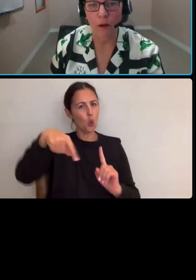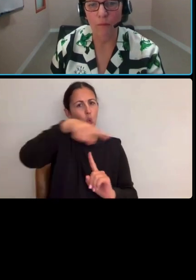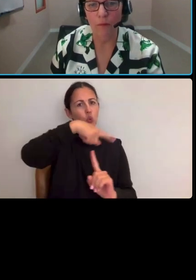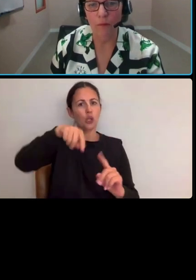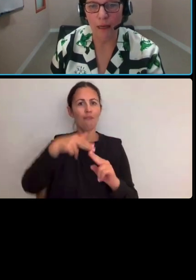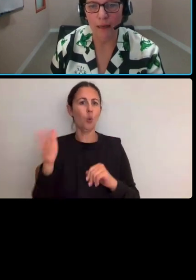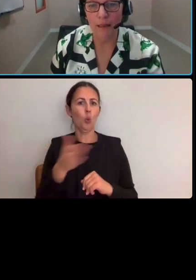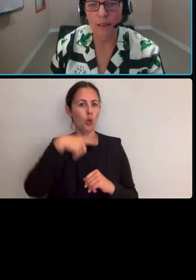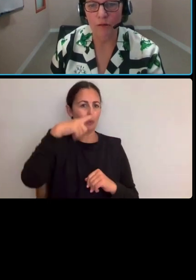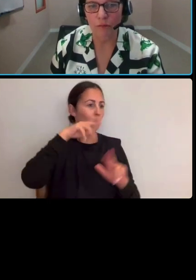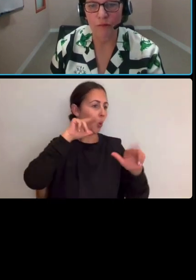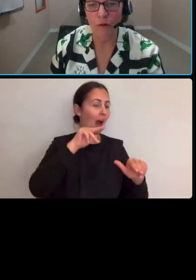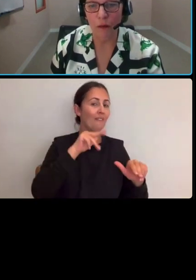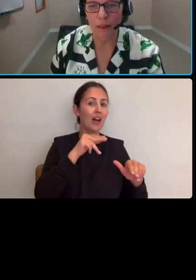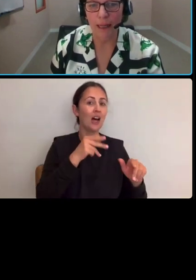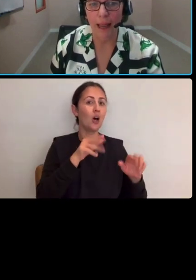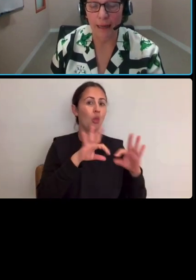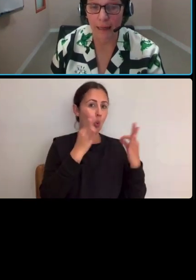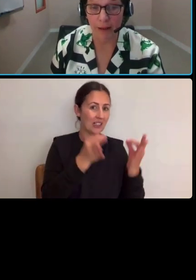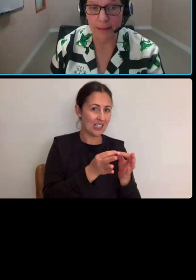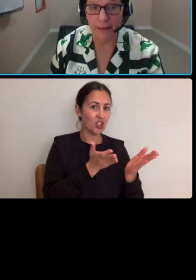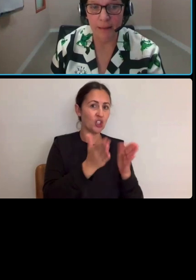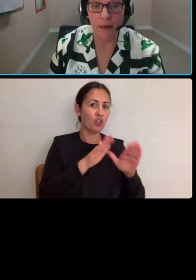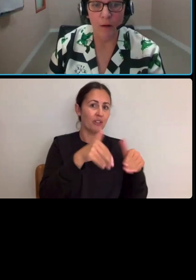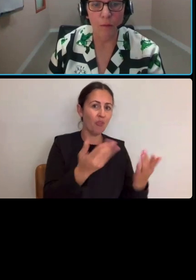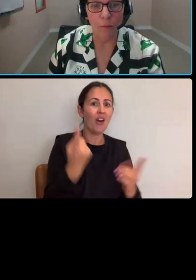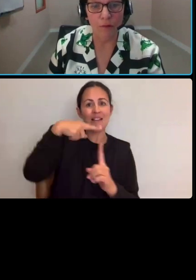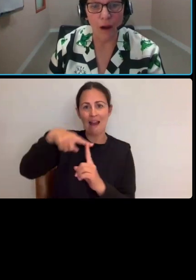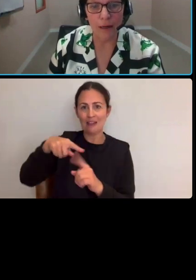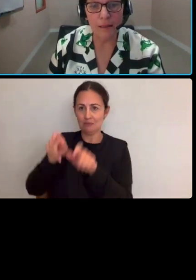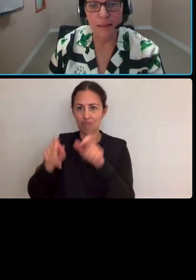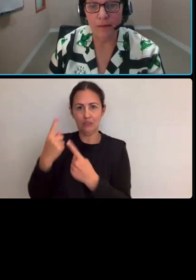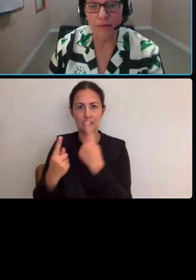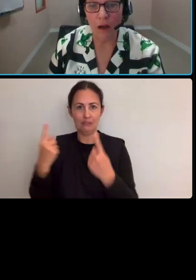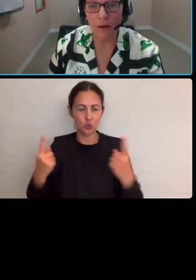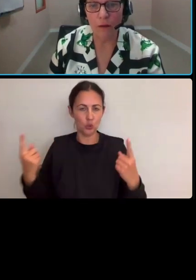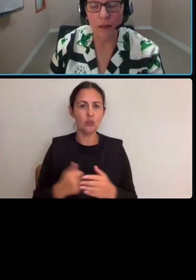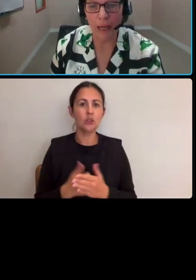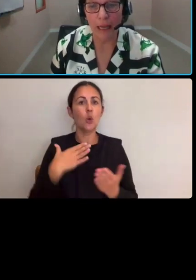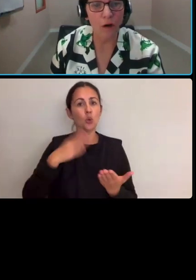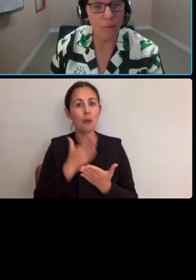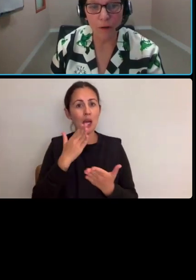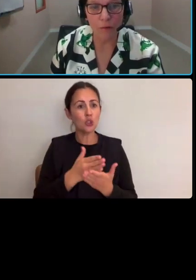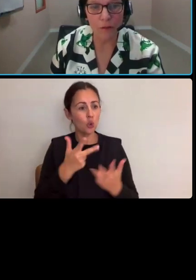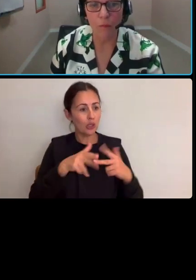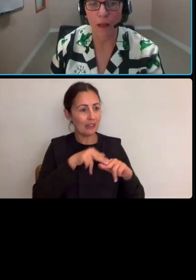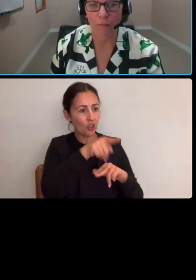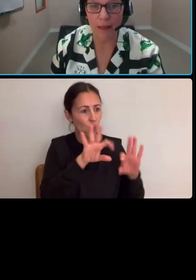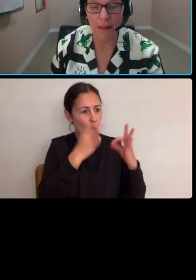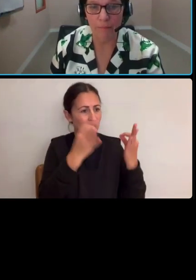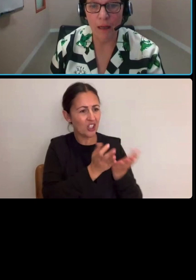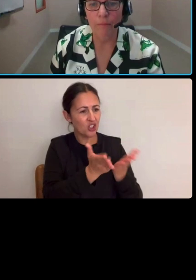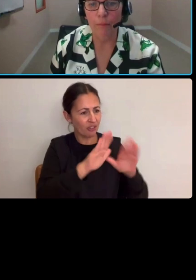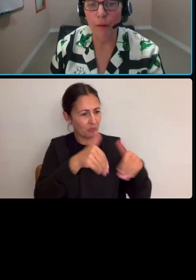secure in working with a regulator to improve quality and innovate. We want providers delivering high quality care not because we